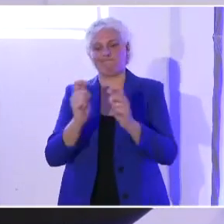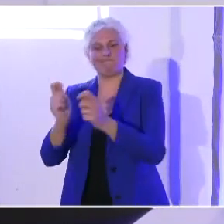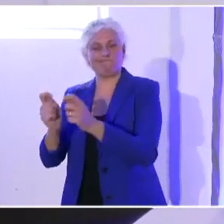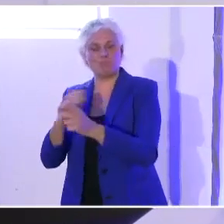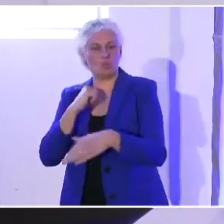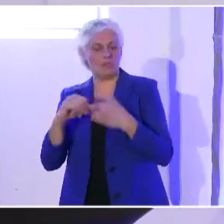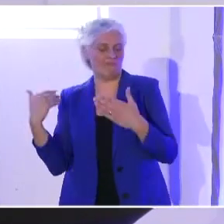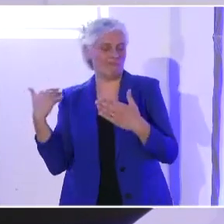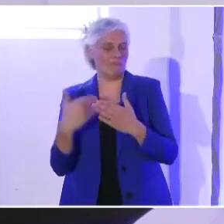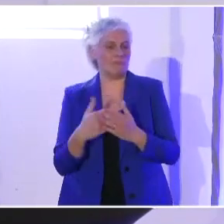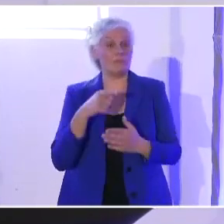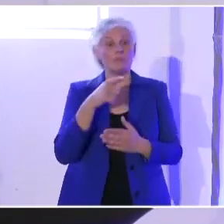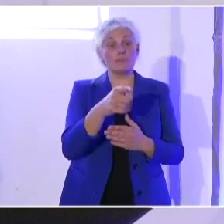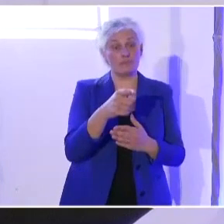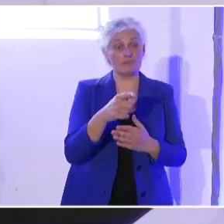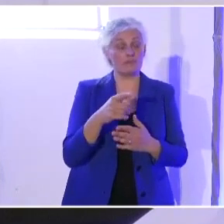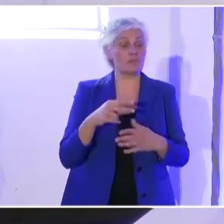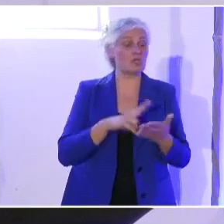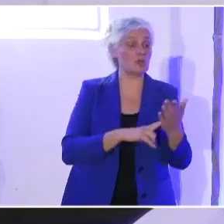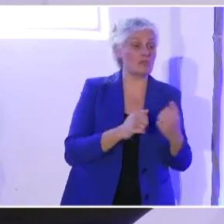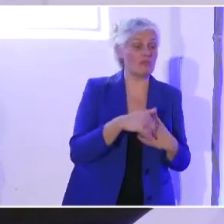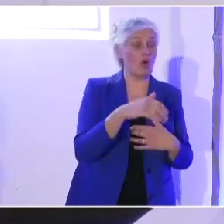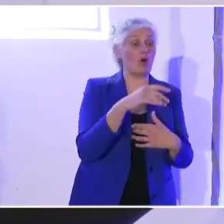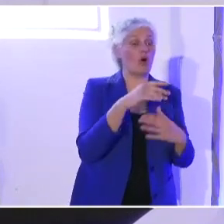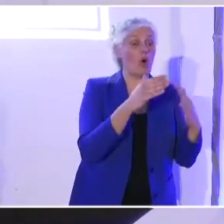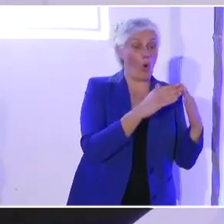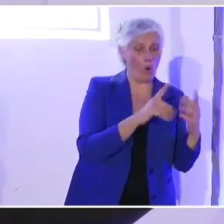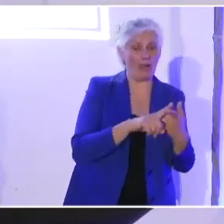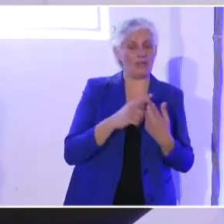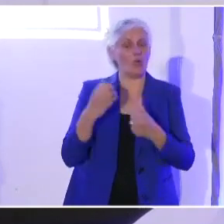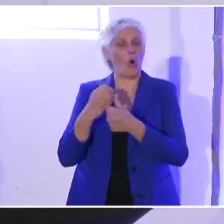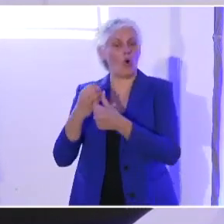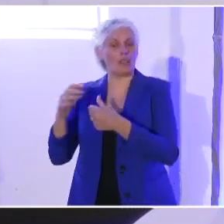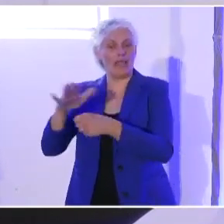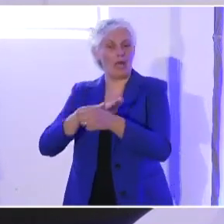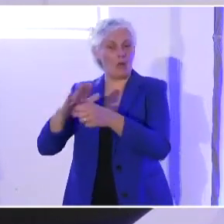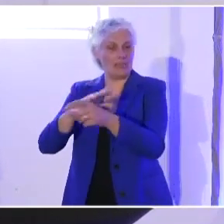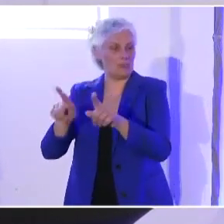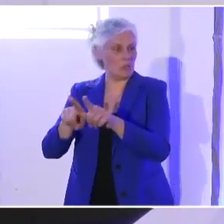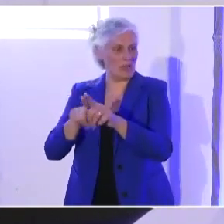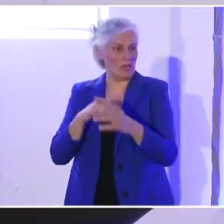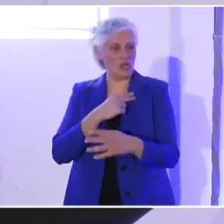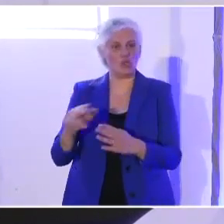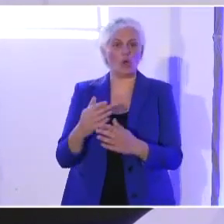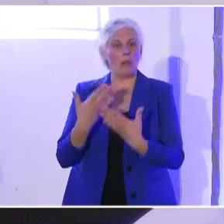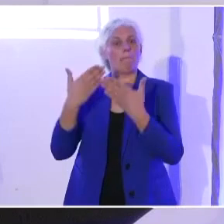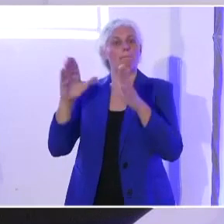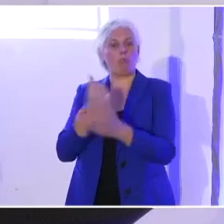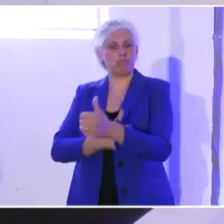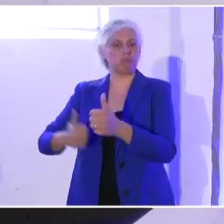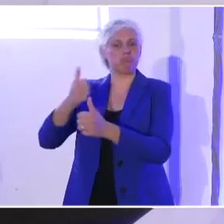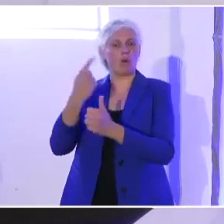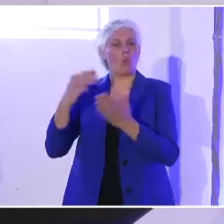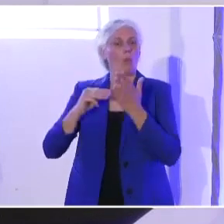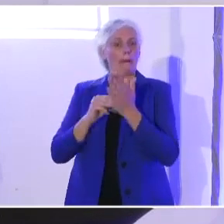to date. This applies to both domestic processing, but also cross-border processing. They don't apply to public authorities. So the 1 million